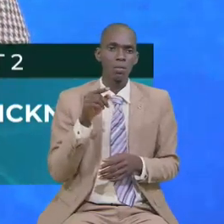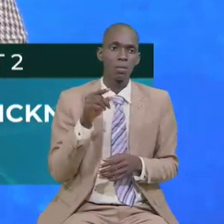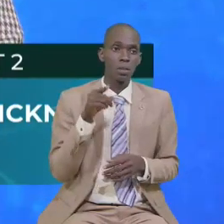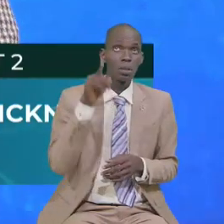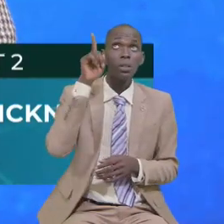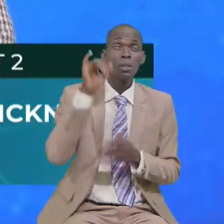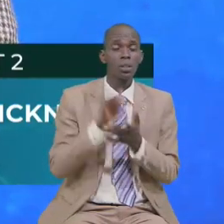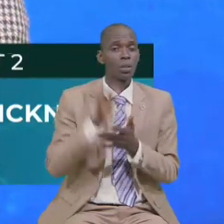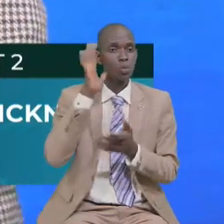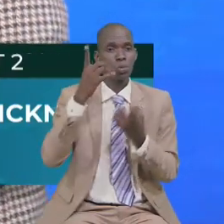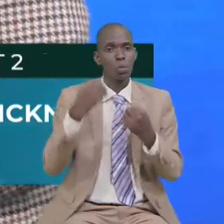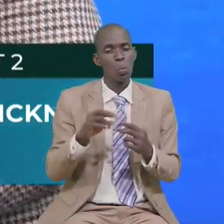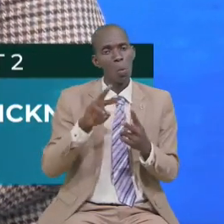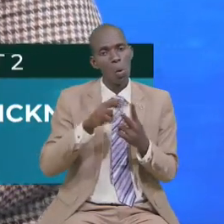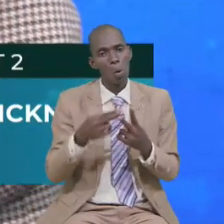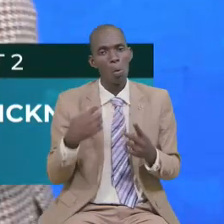another?